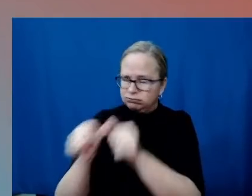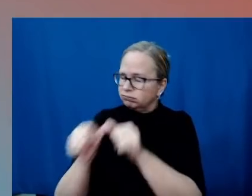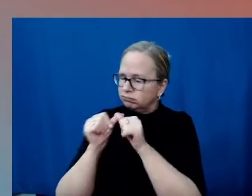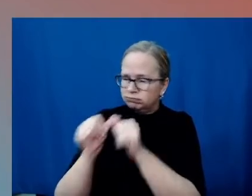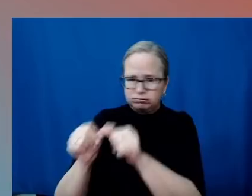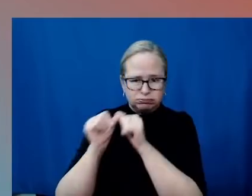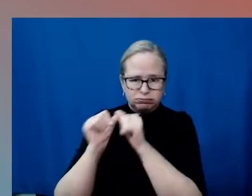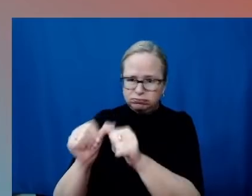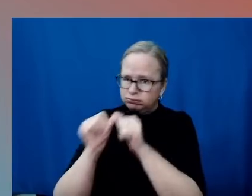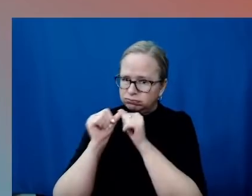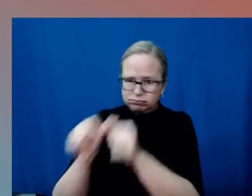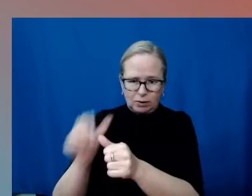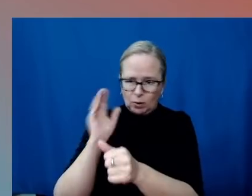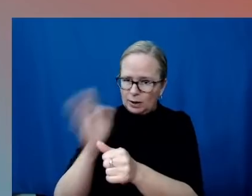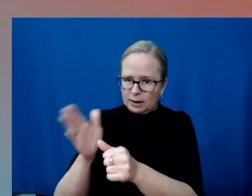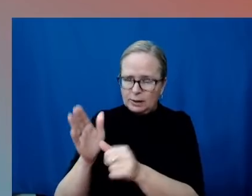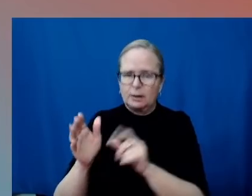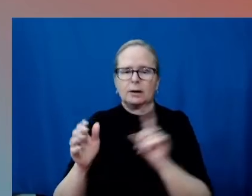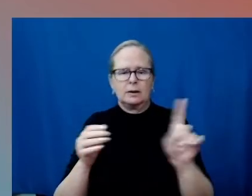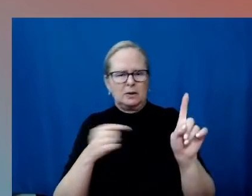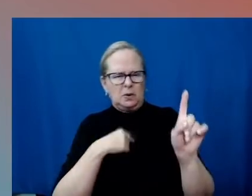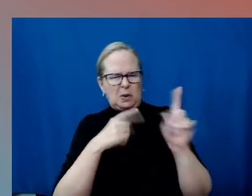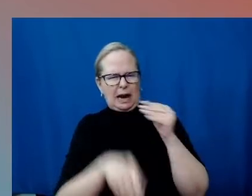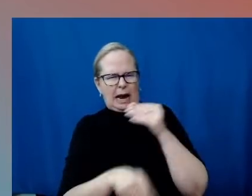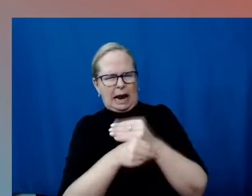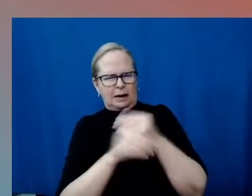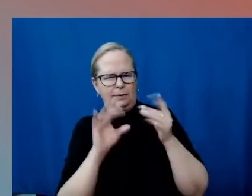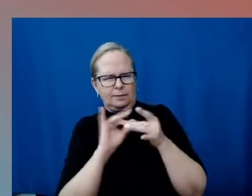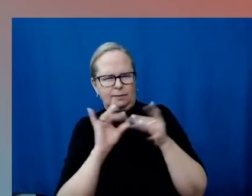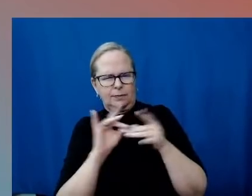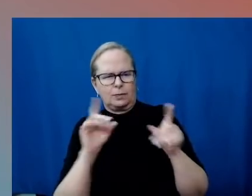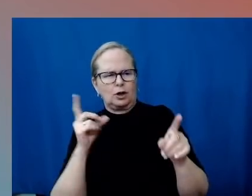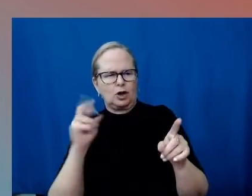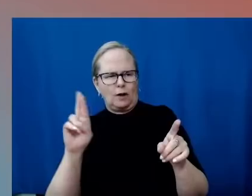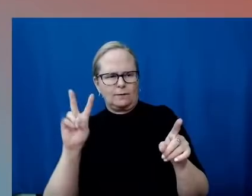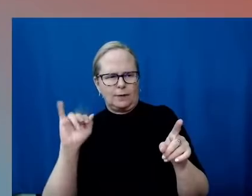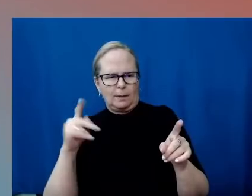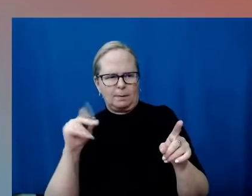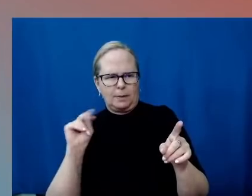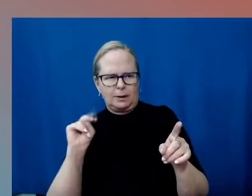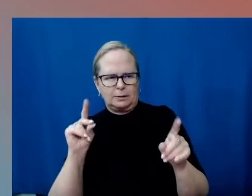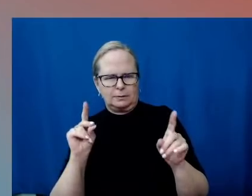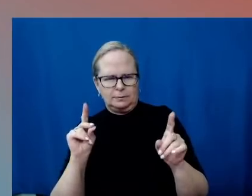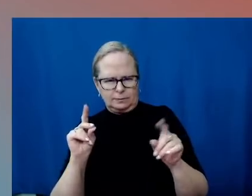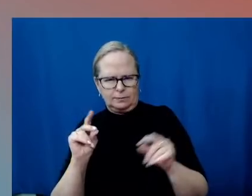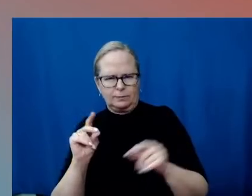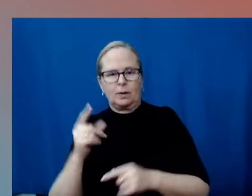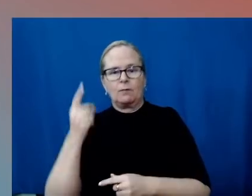a mutation occurs to make that virus more transmissible,